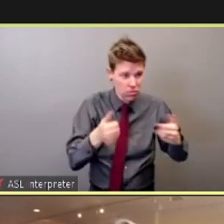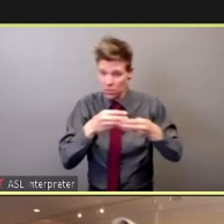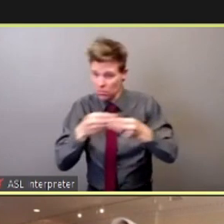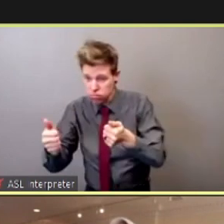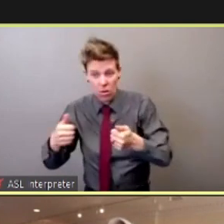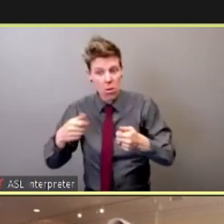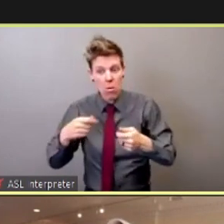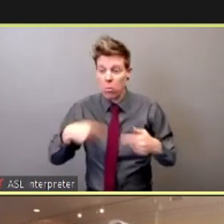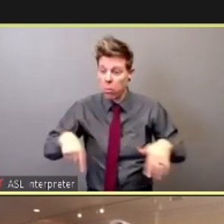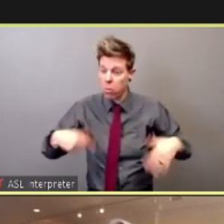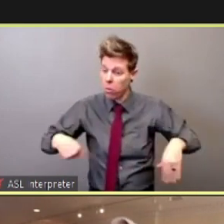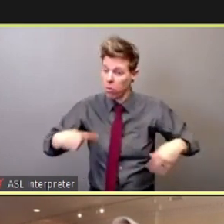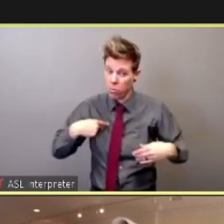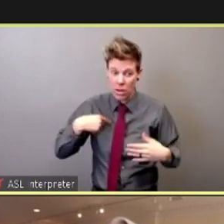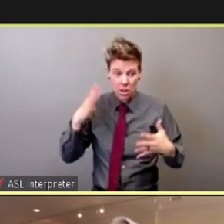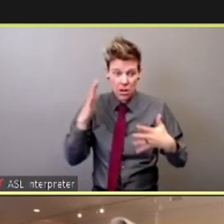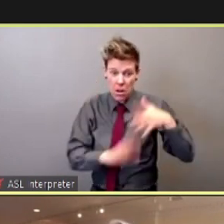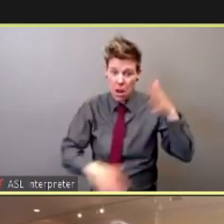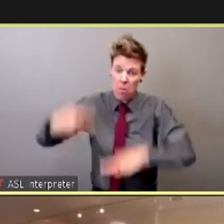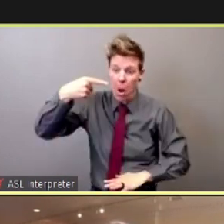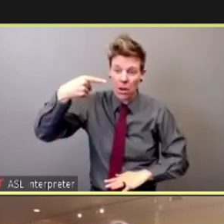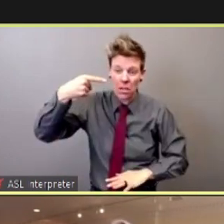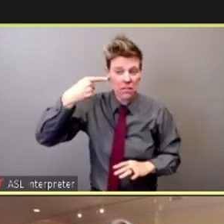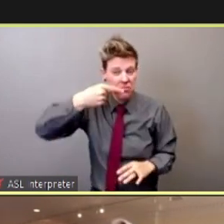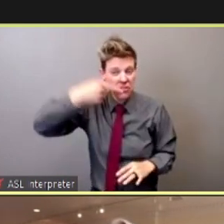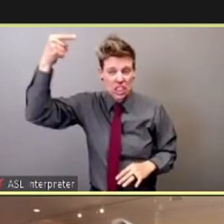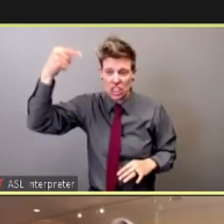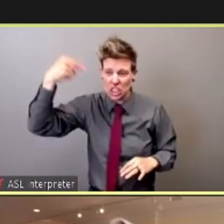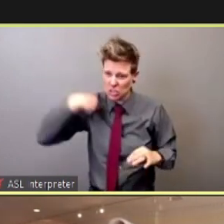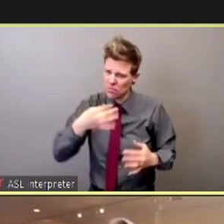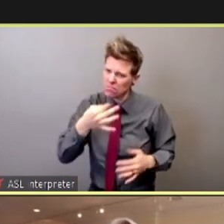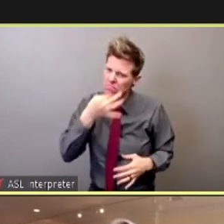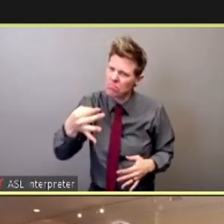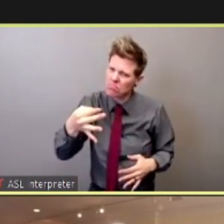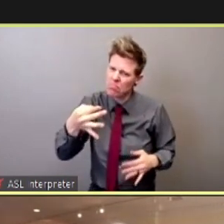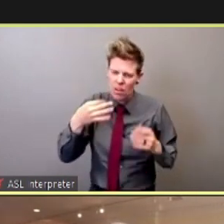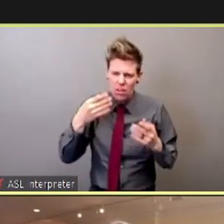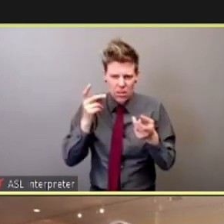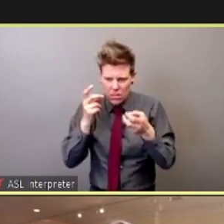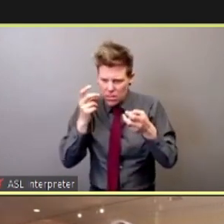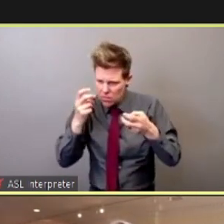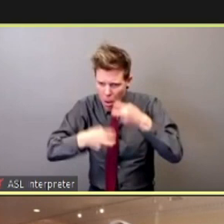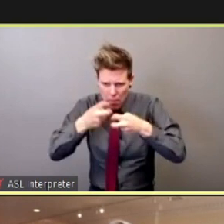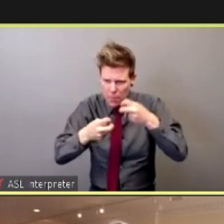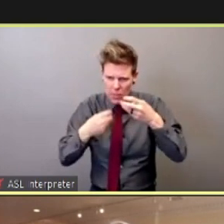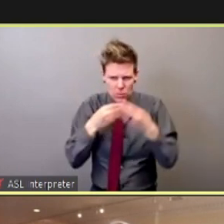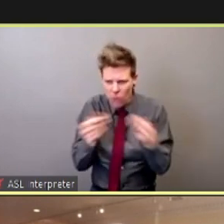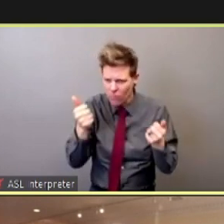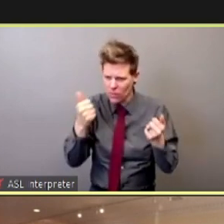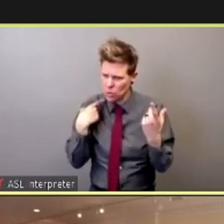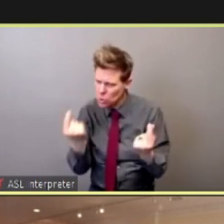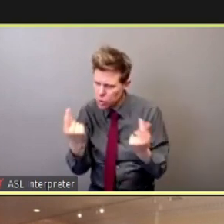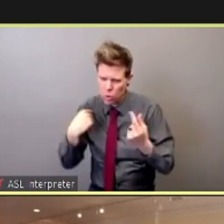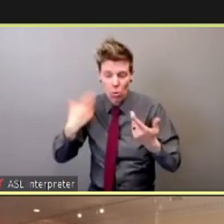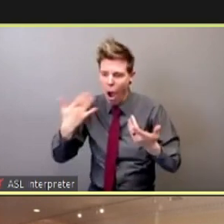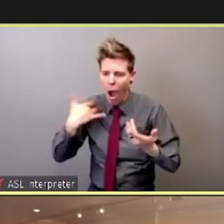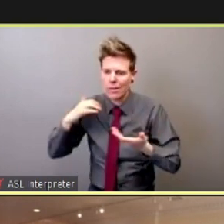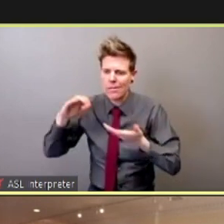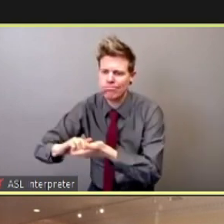We are doing incredible work together. And this is how I know that that light I said that